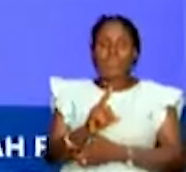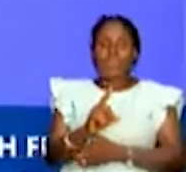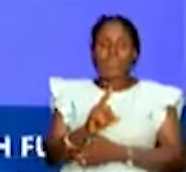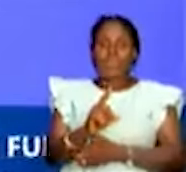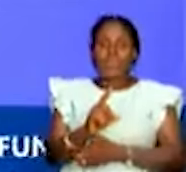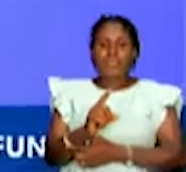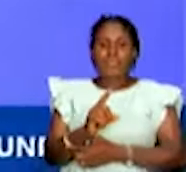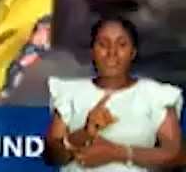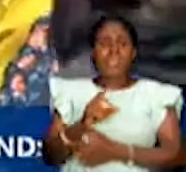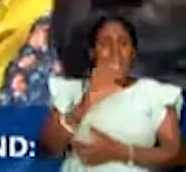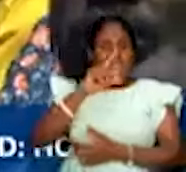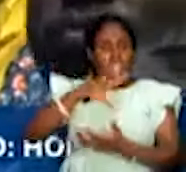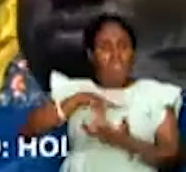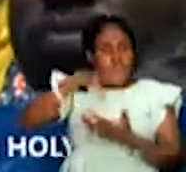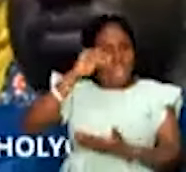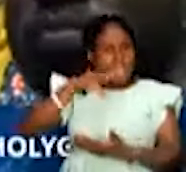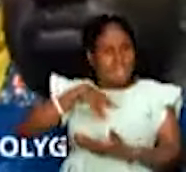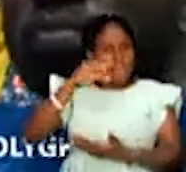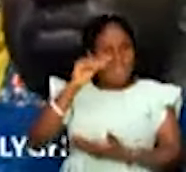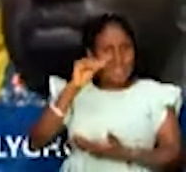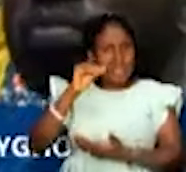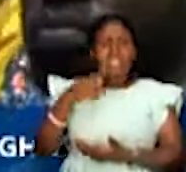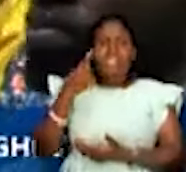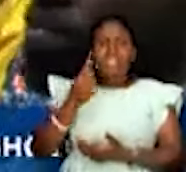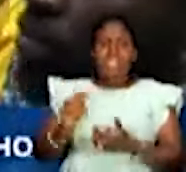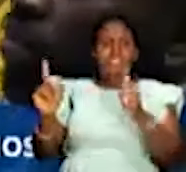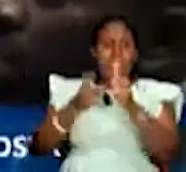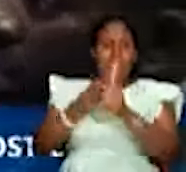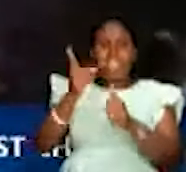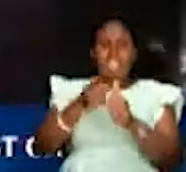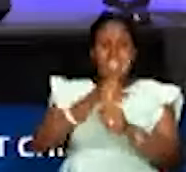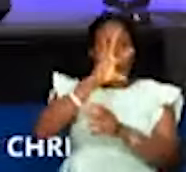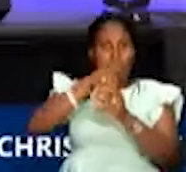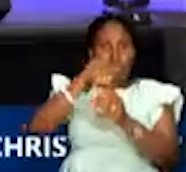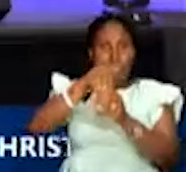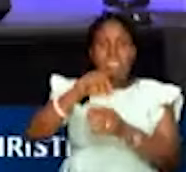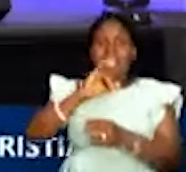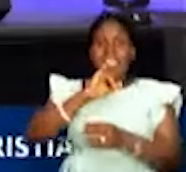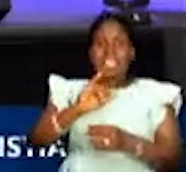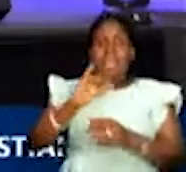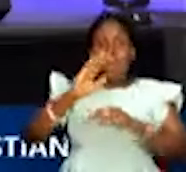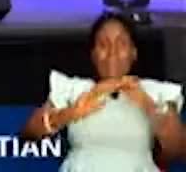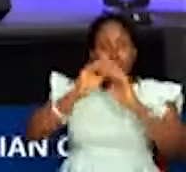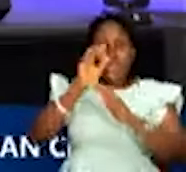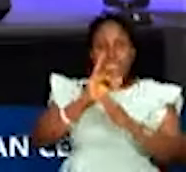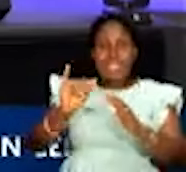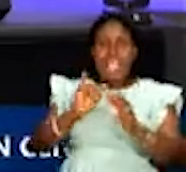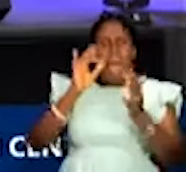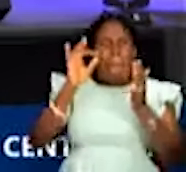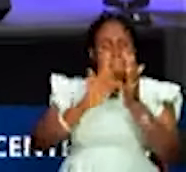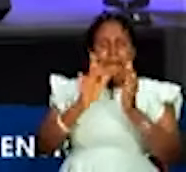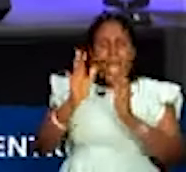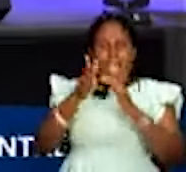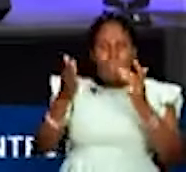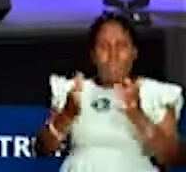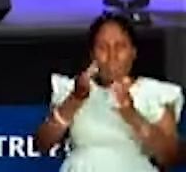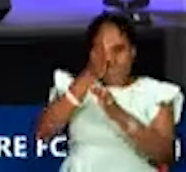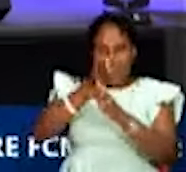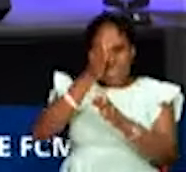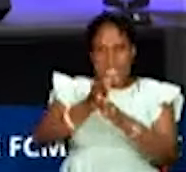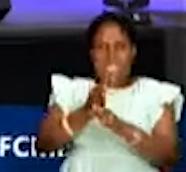Are you learning now? So the first component, building Bible faith, depends on the quality and